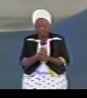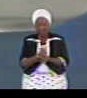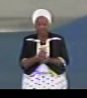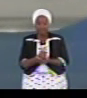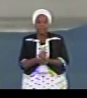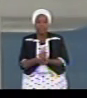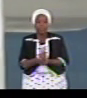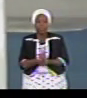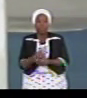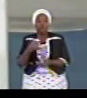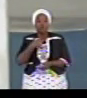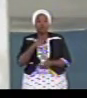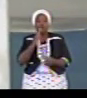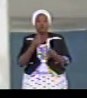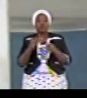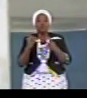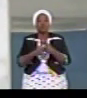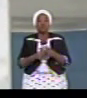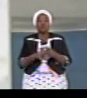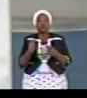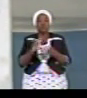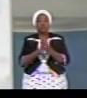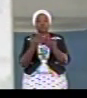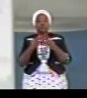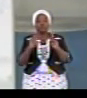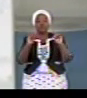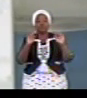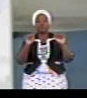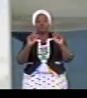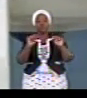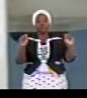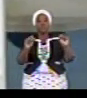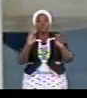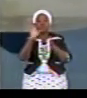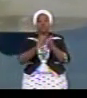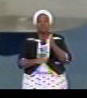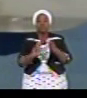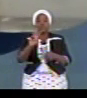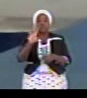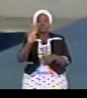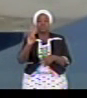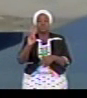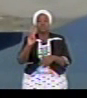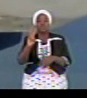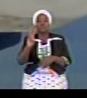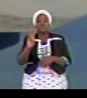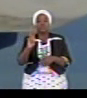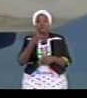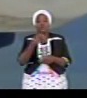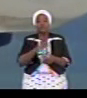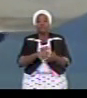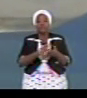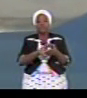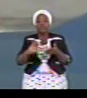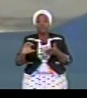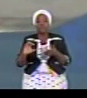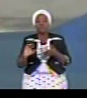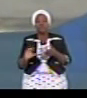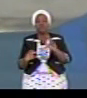We're coming to Matthew chapter 26, and I'm reading from verse